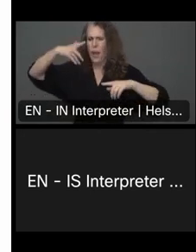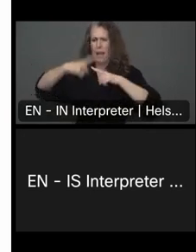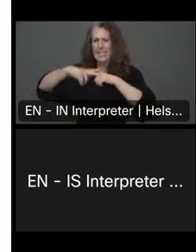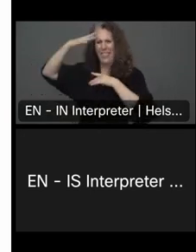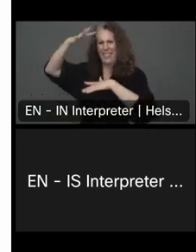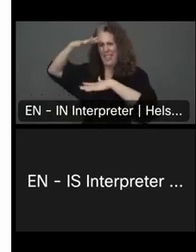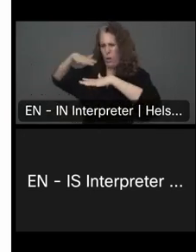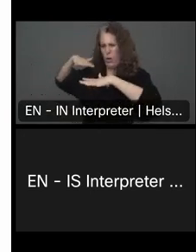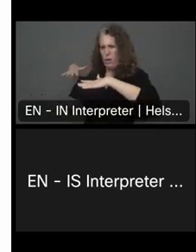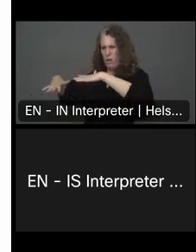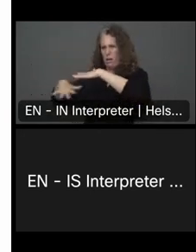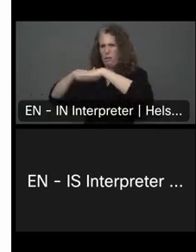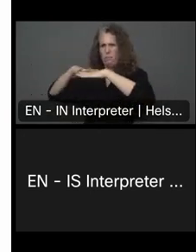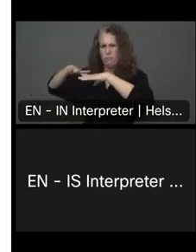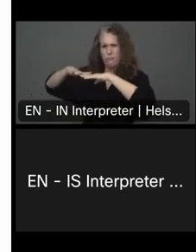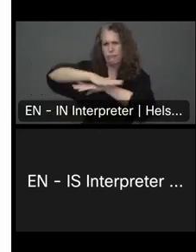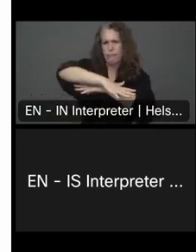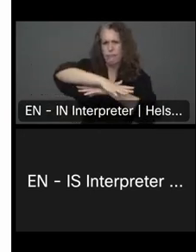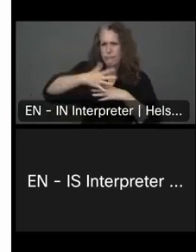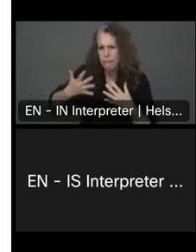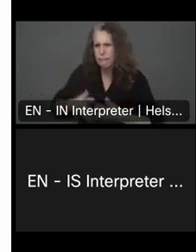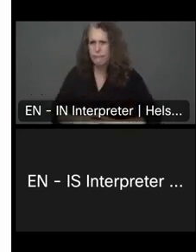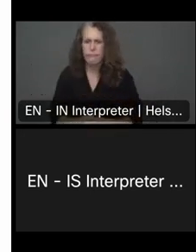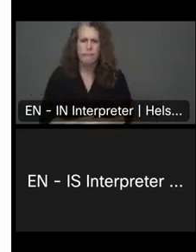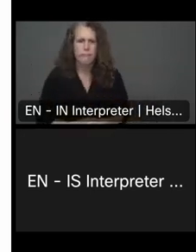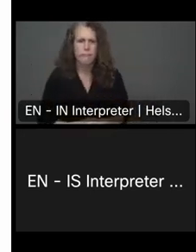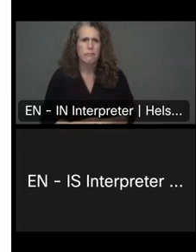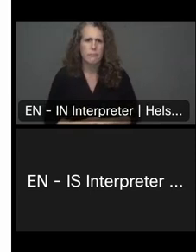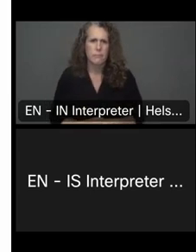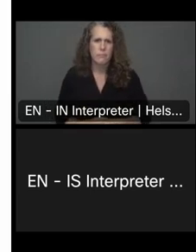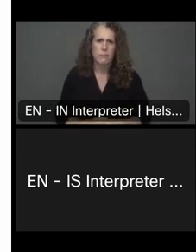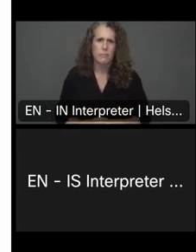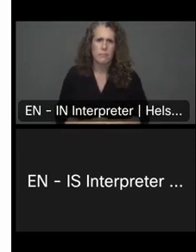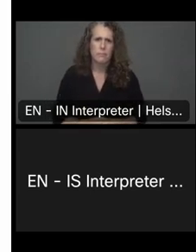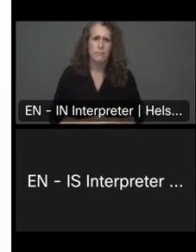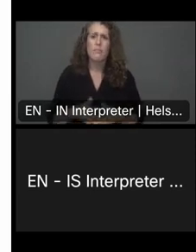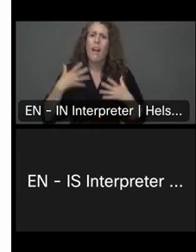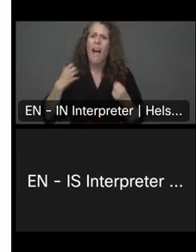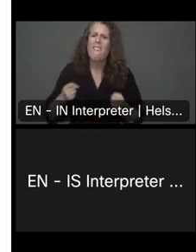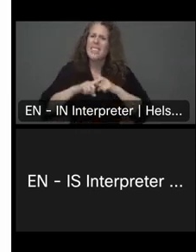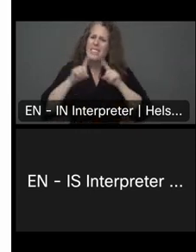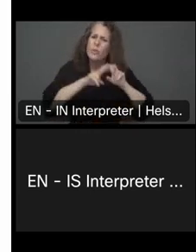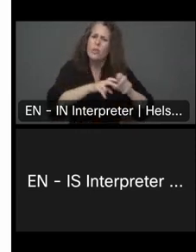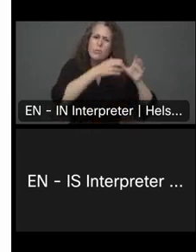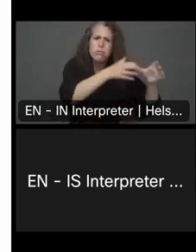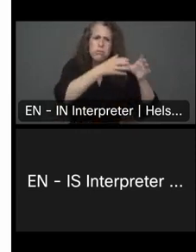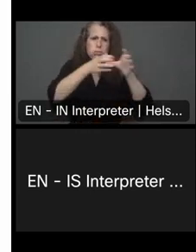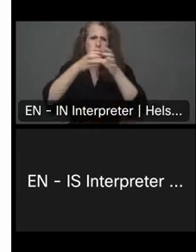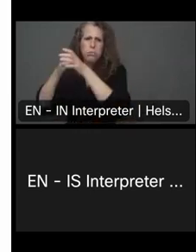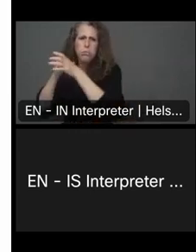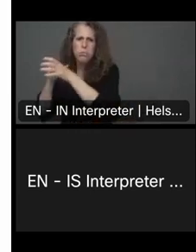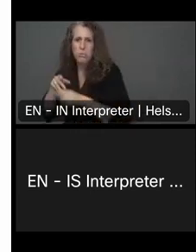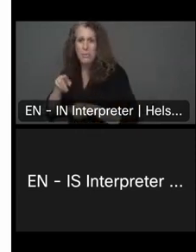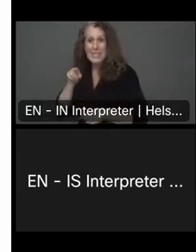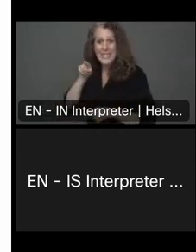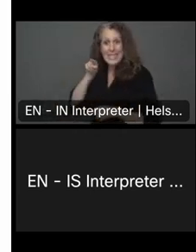Larry's large body of work represents the greatest contribution from any single scholar to understanding the way in which pragmatic forces